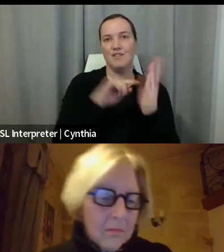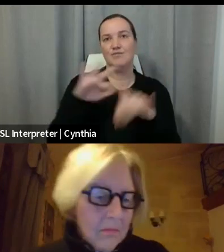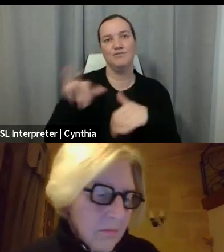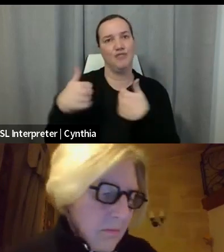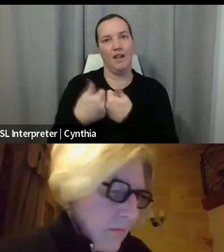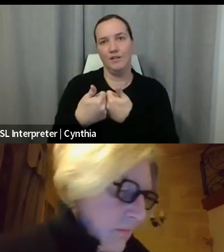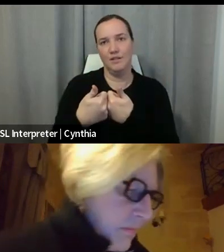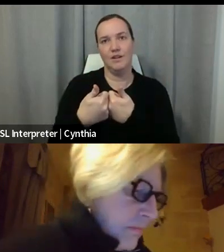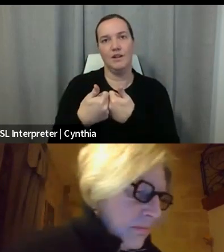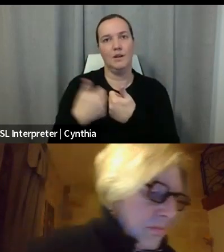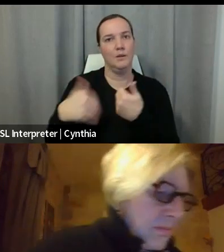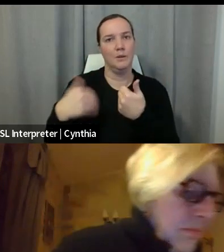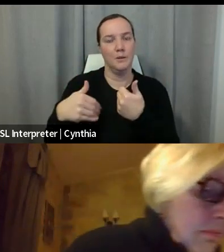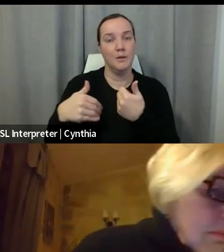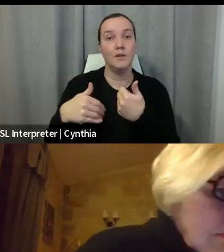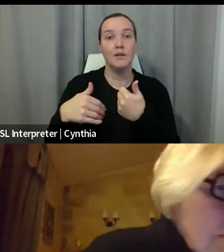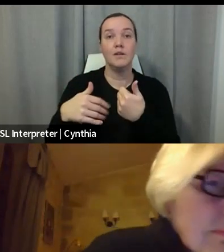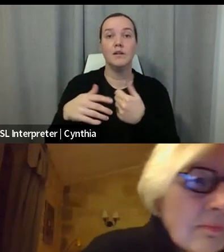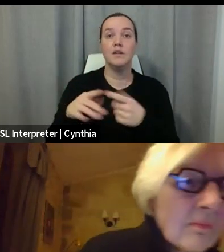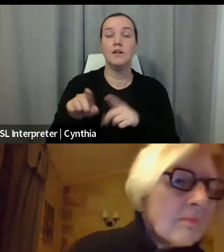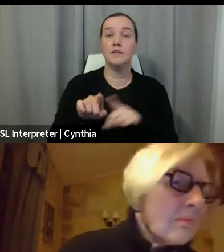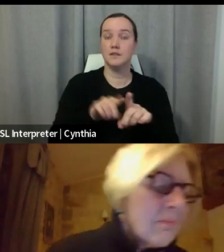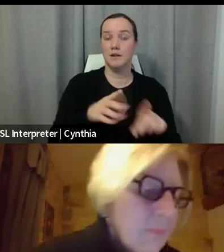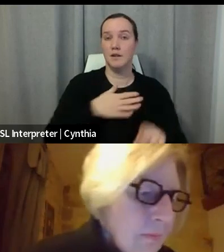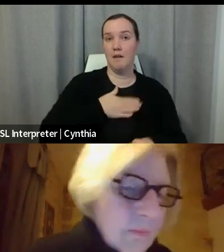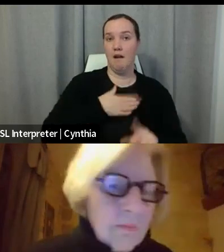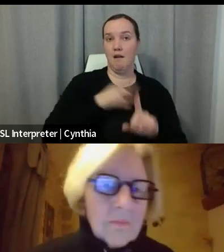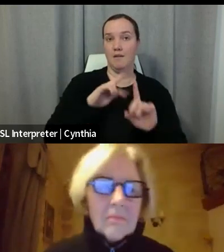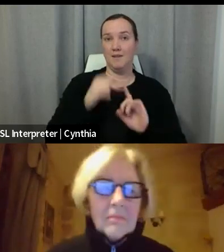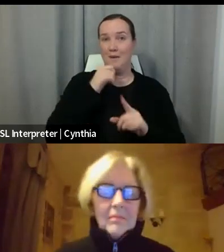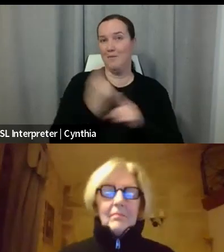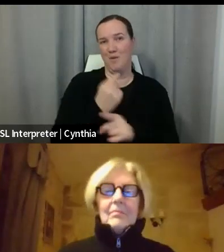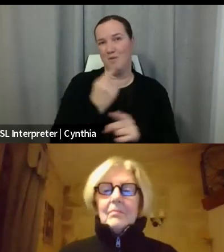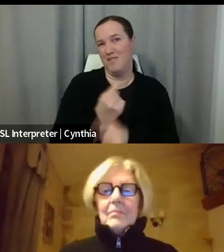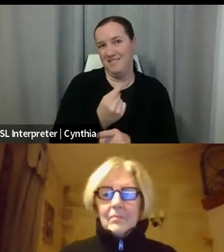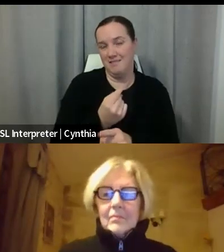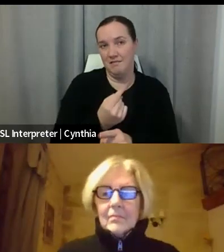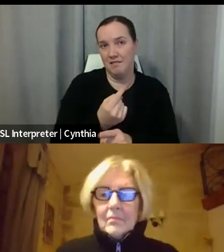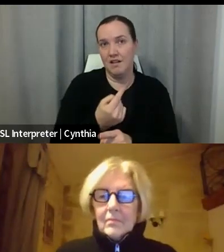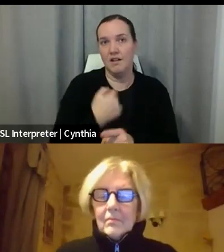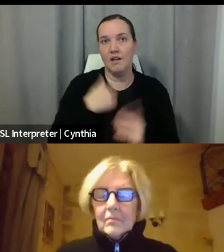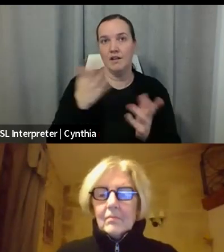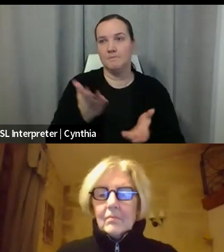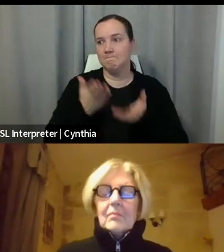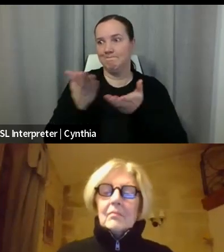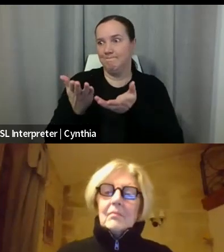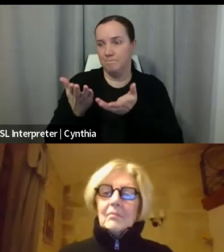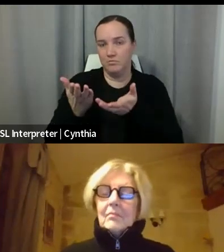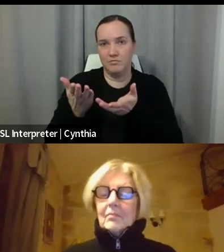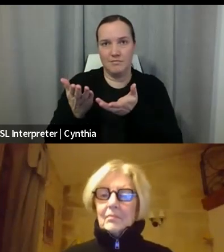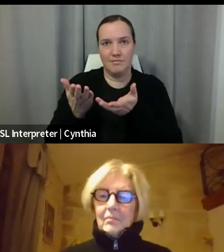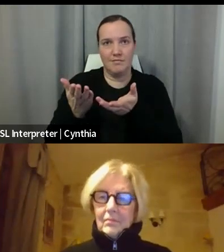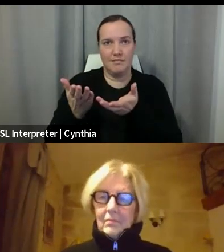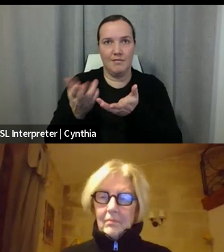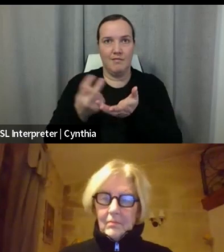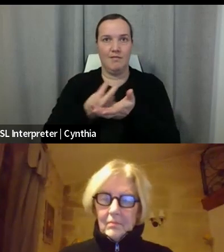challenging and in my view not appropriate, I can take it to a certain level, but oftentimes